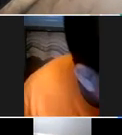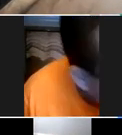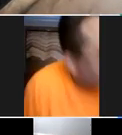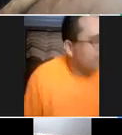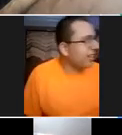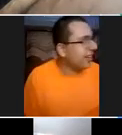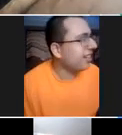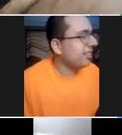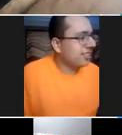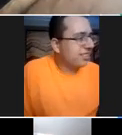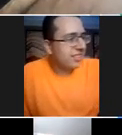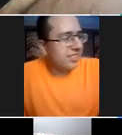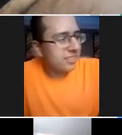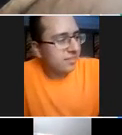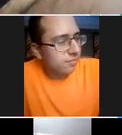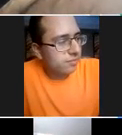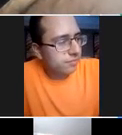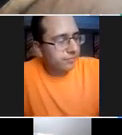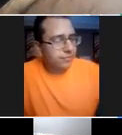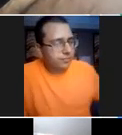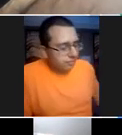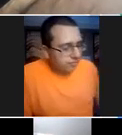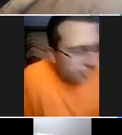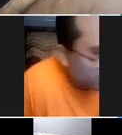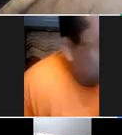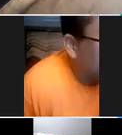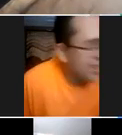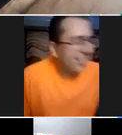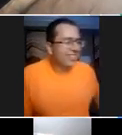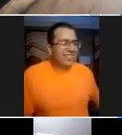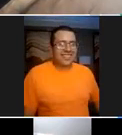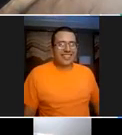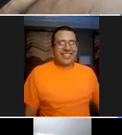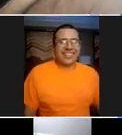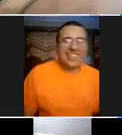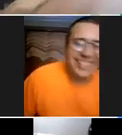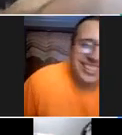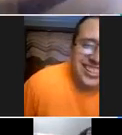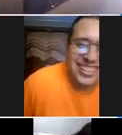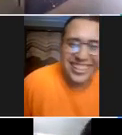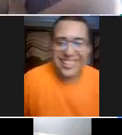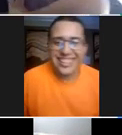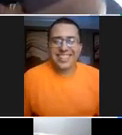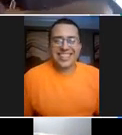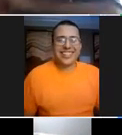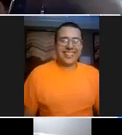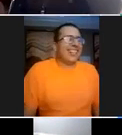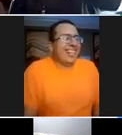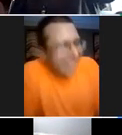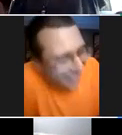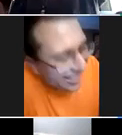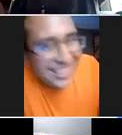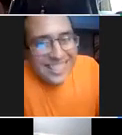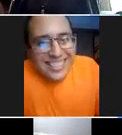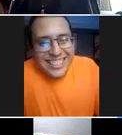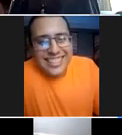know? Yeah. You have to encourage people. Get out there. Read that scripture. Pray. Yeah. Pray. Go pray. Pray. Give me a P.